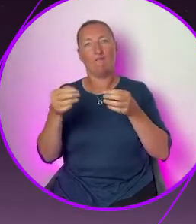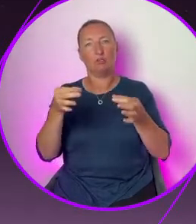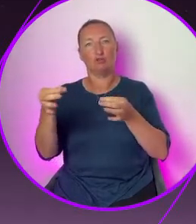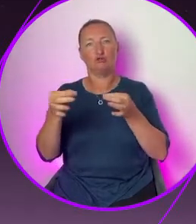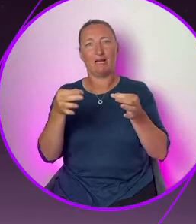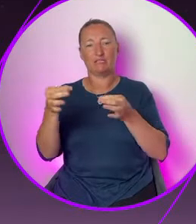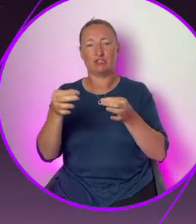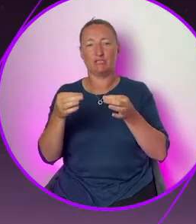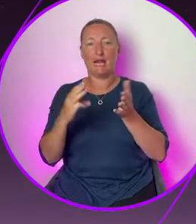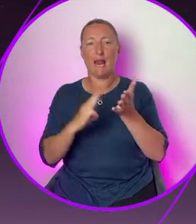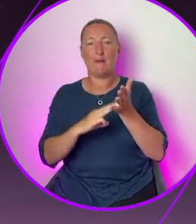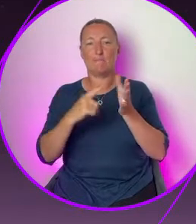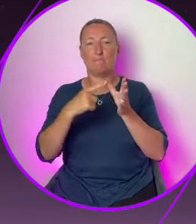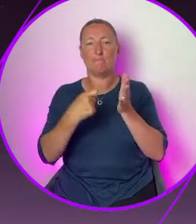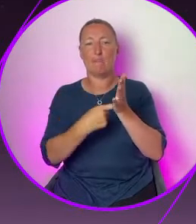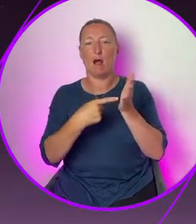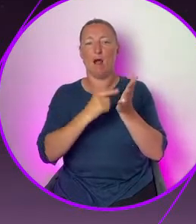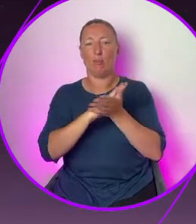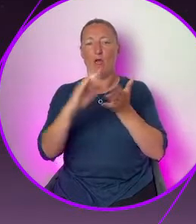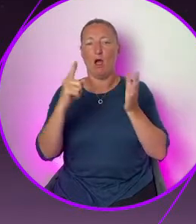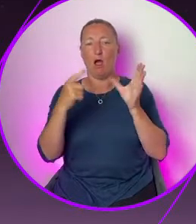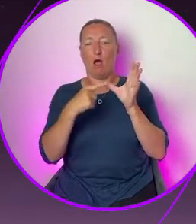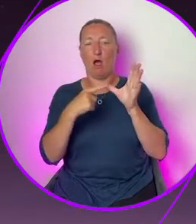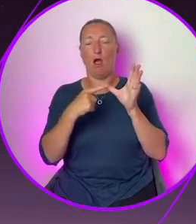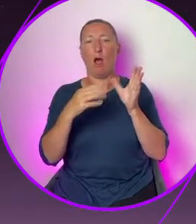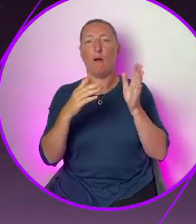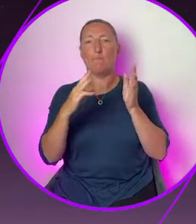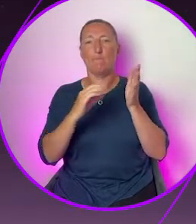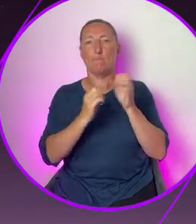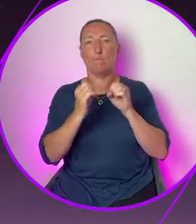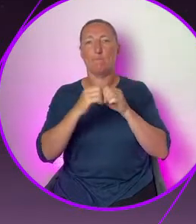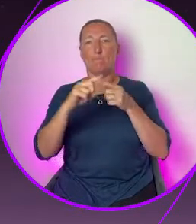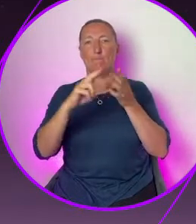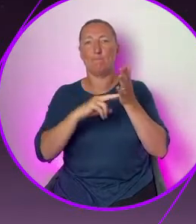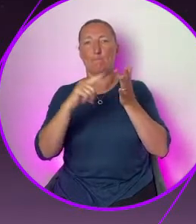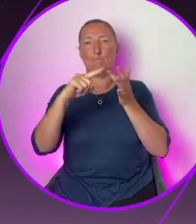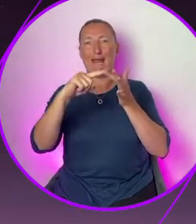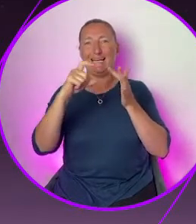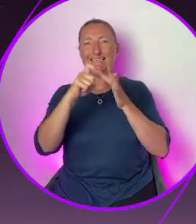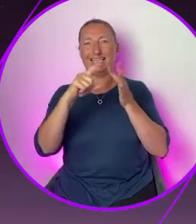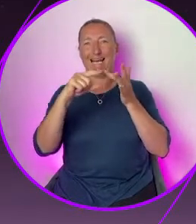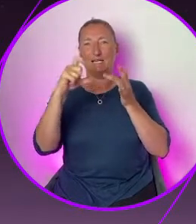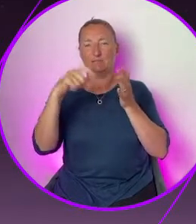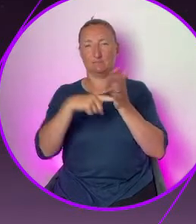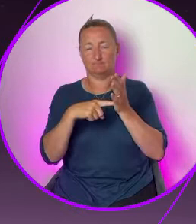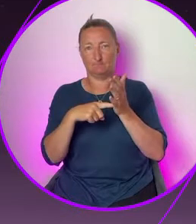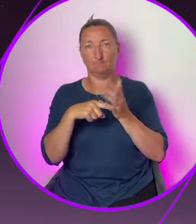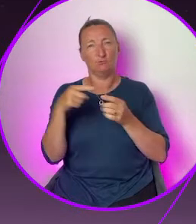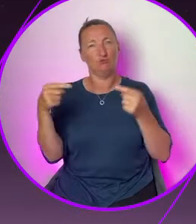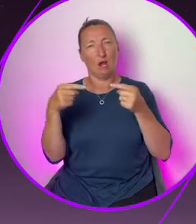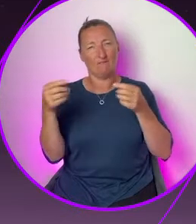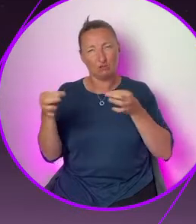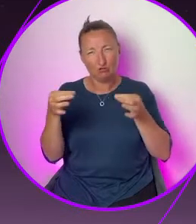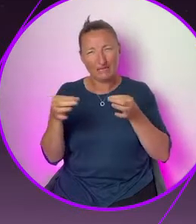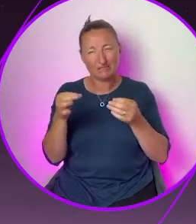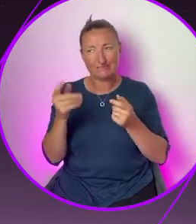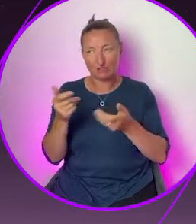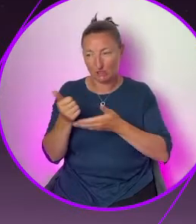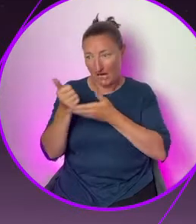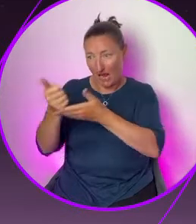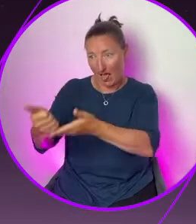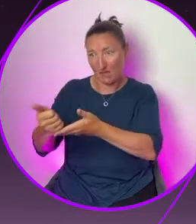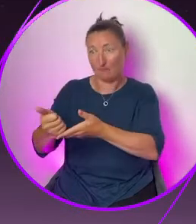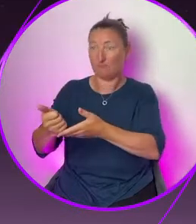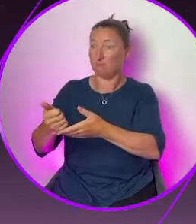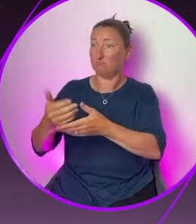and Benedict. Rival Strategy is a studio that helps organizations evolve their strategic imaginations and